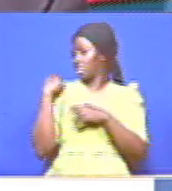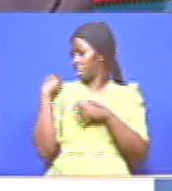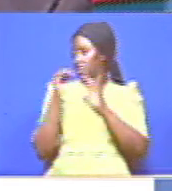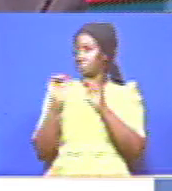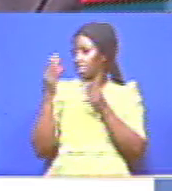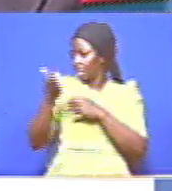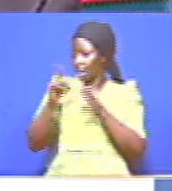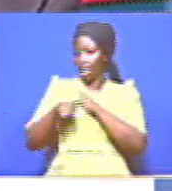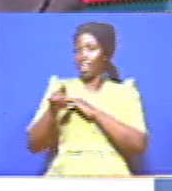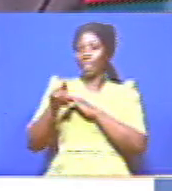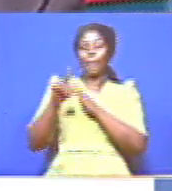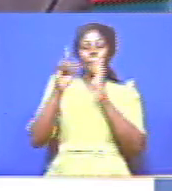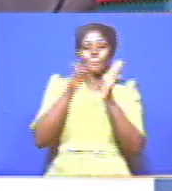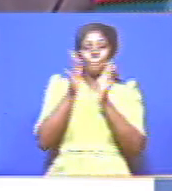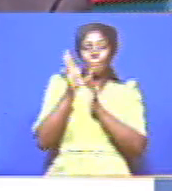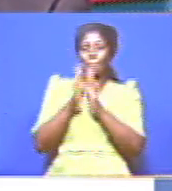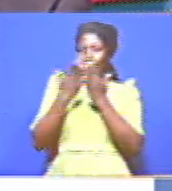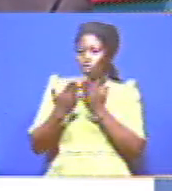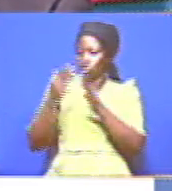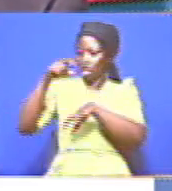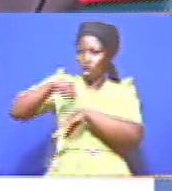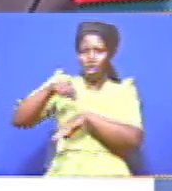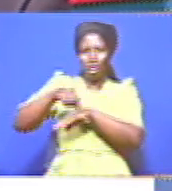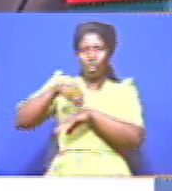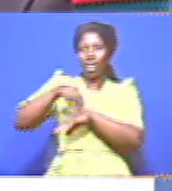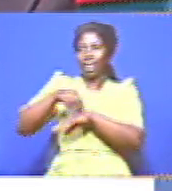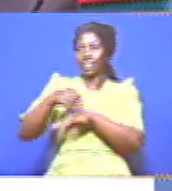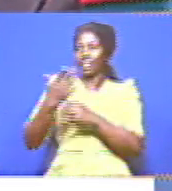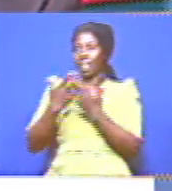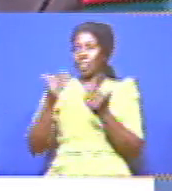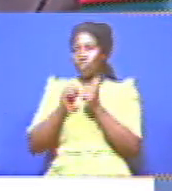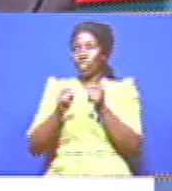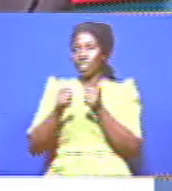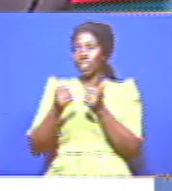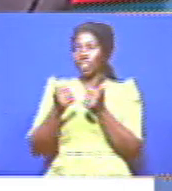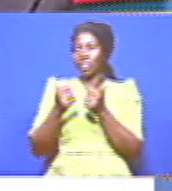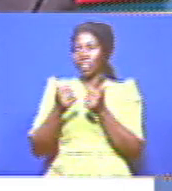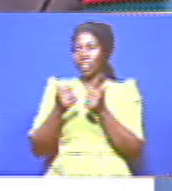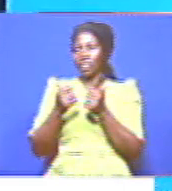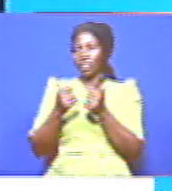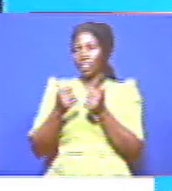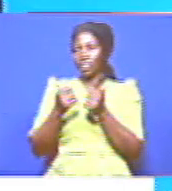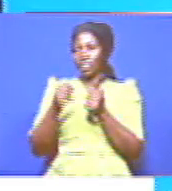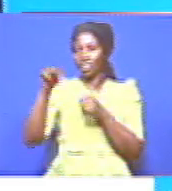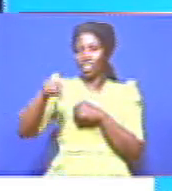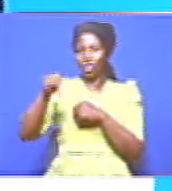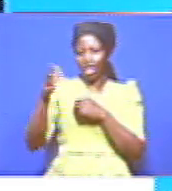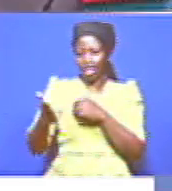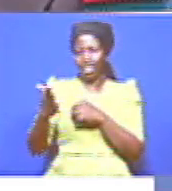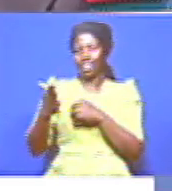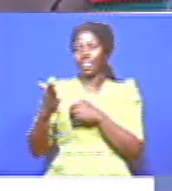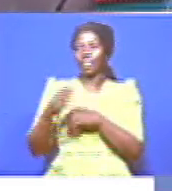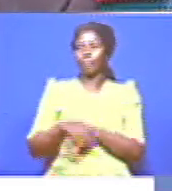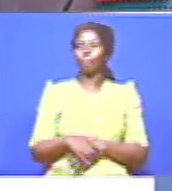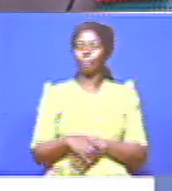It's the Quran. It's how people used to do that. It is something which is since human beings came to existence. Yes, it's Christian. Mm. And the